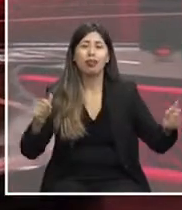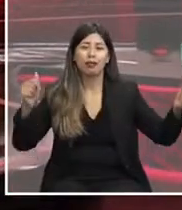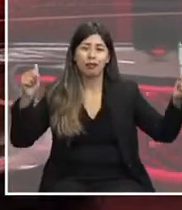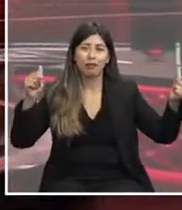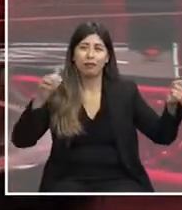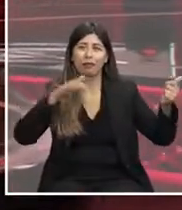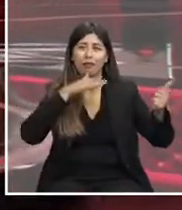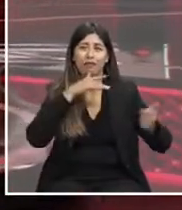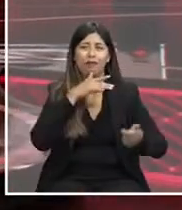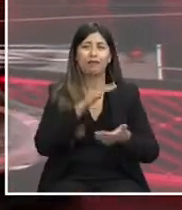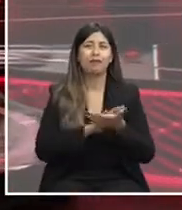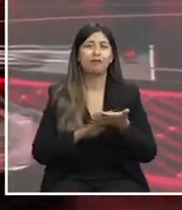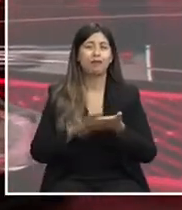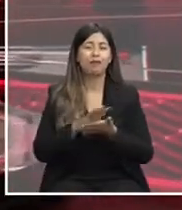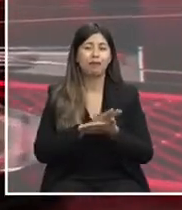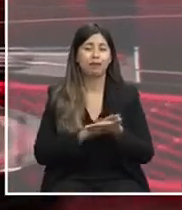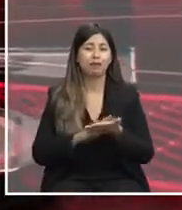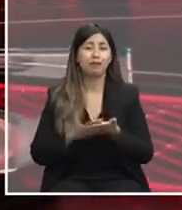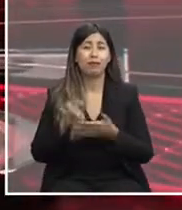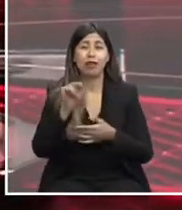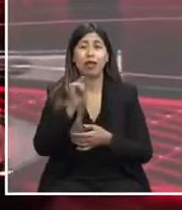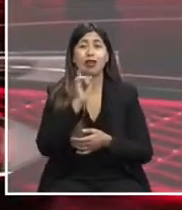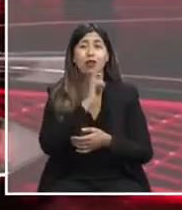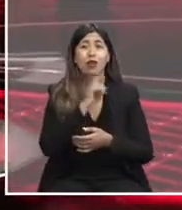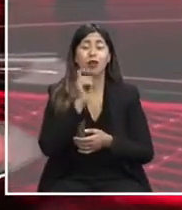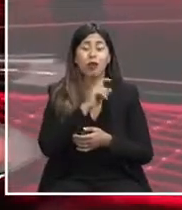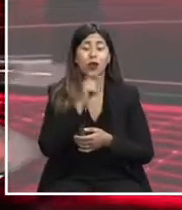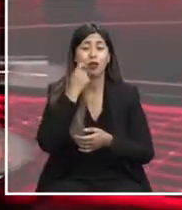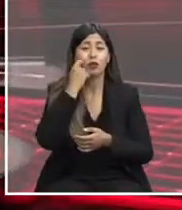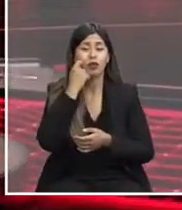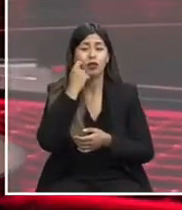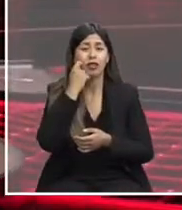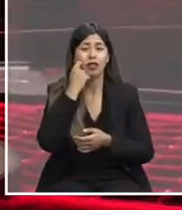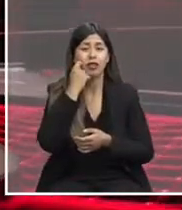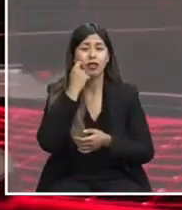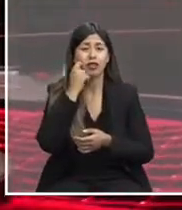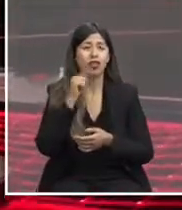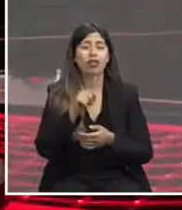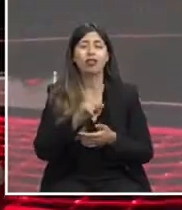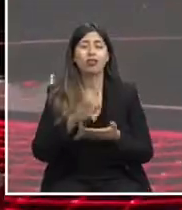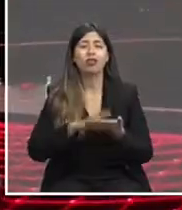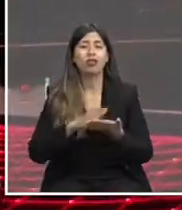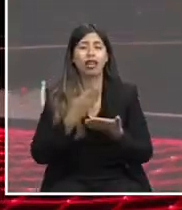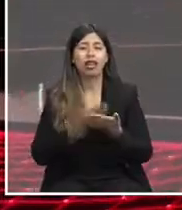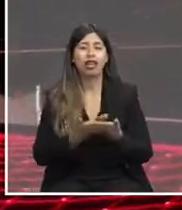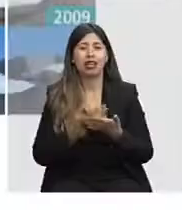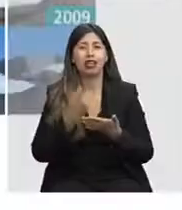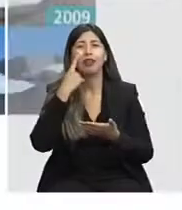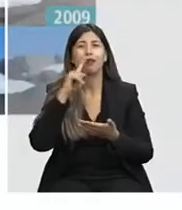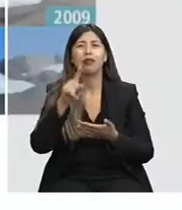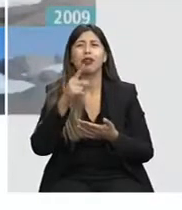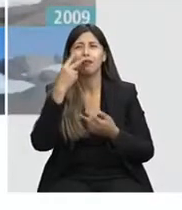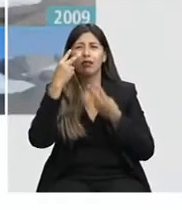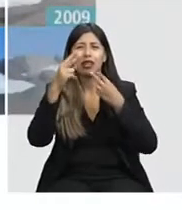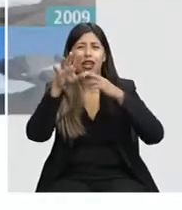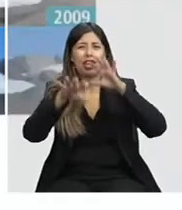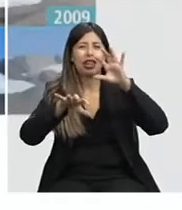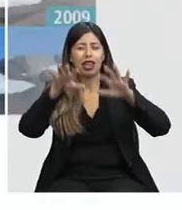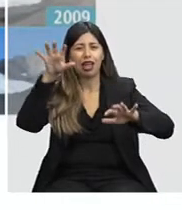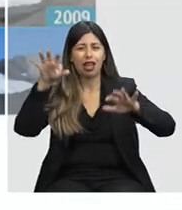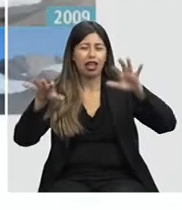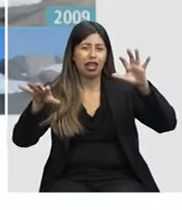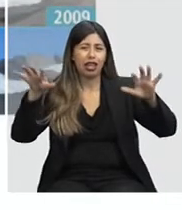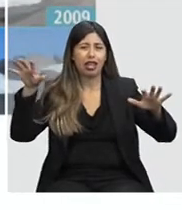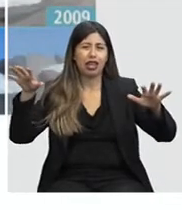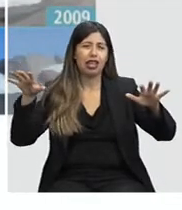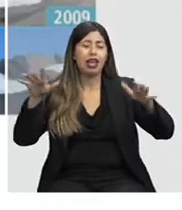glacier and it starts to shrink. If we look across the Andes, all the way across the coast of South America, we